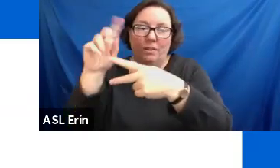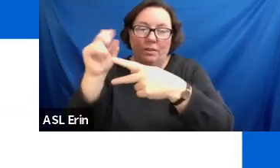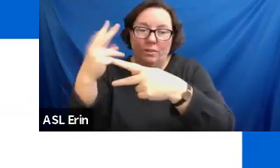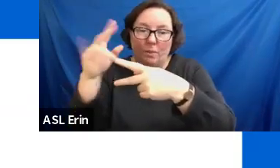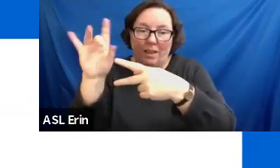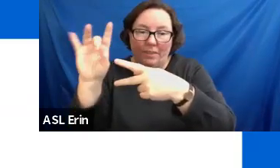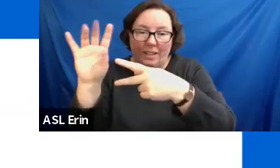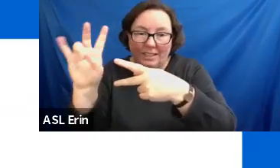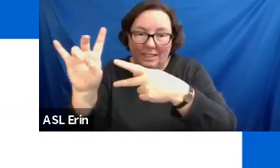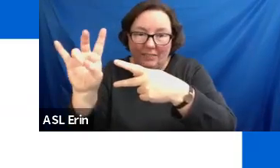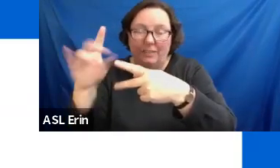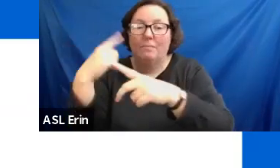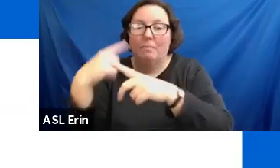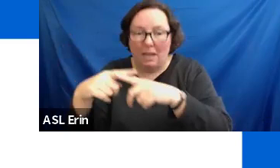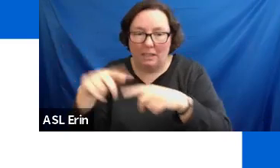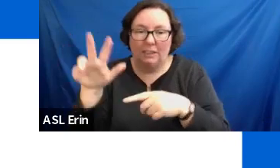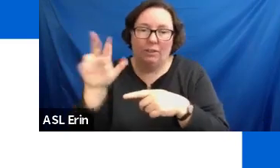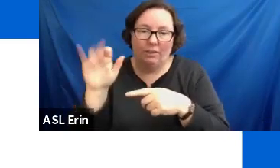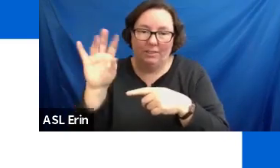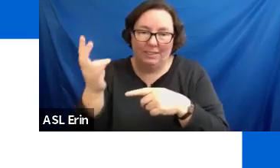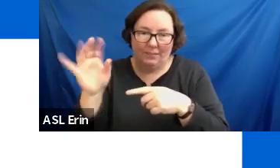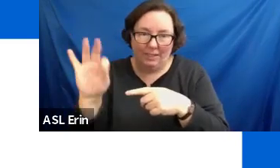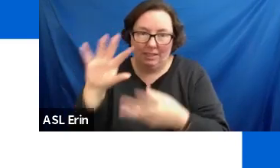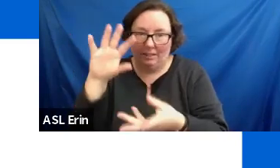the question because I was not quite clear.